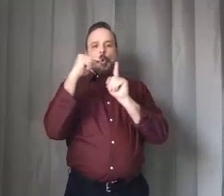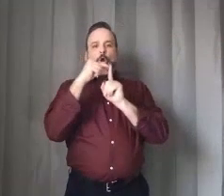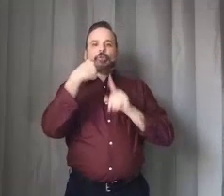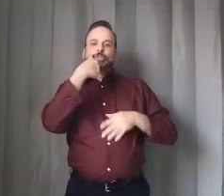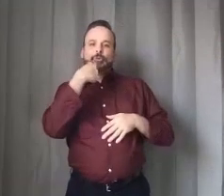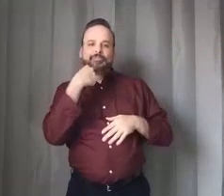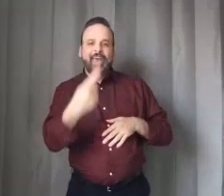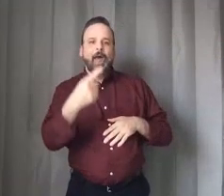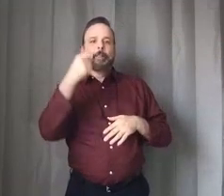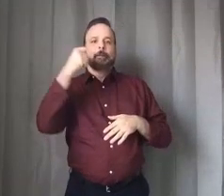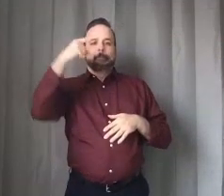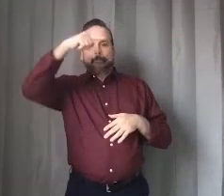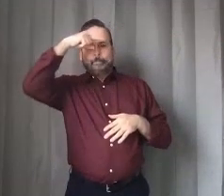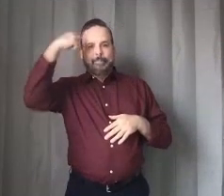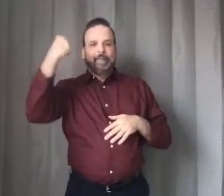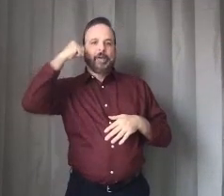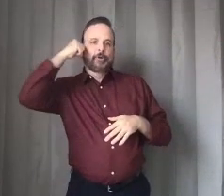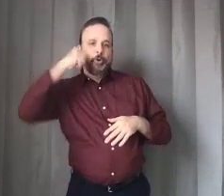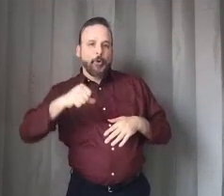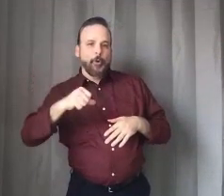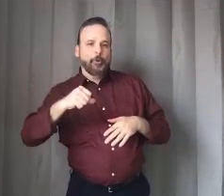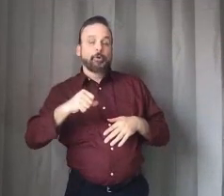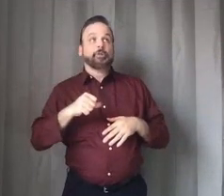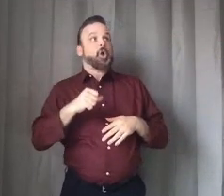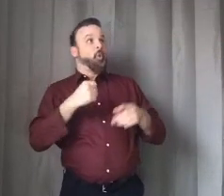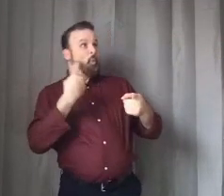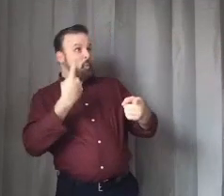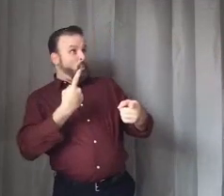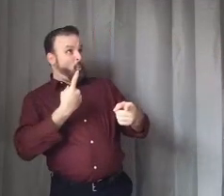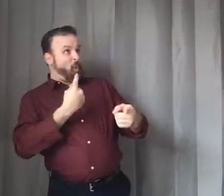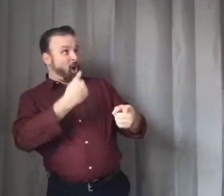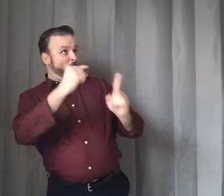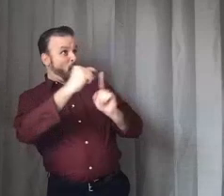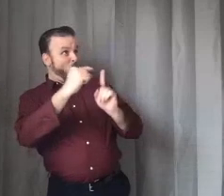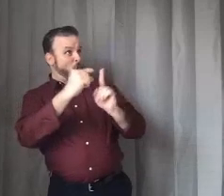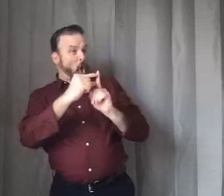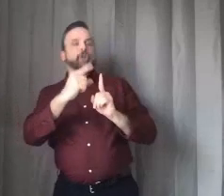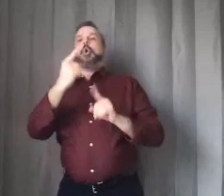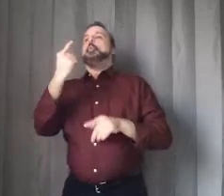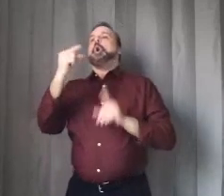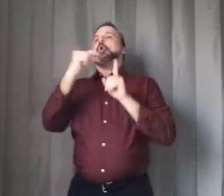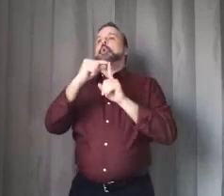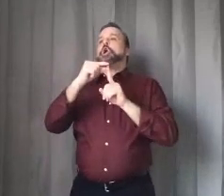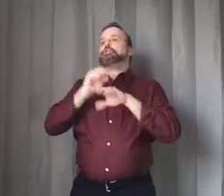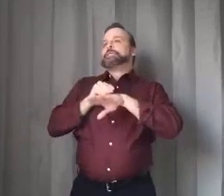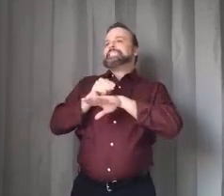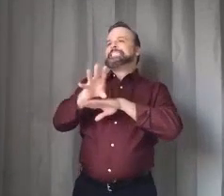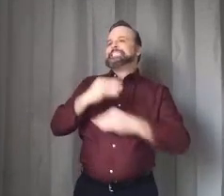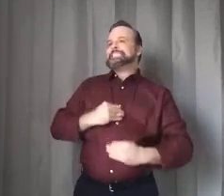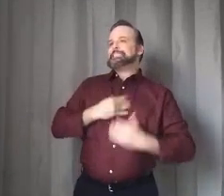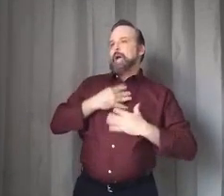Black girl? One word? Mm-hmm, to inspire her. So those are the two questions.